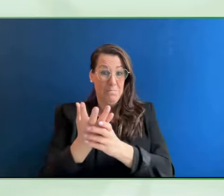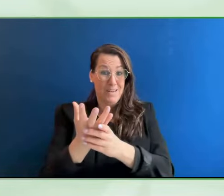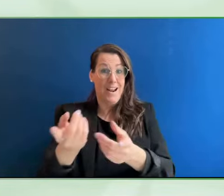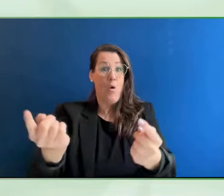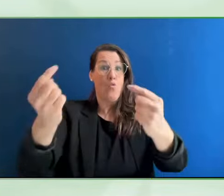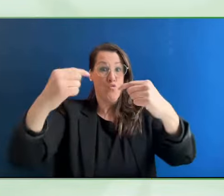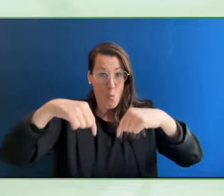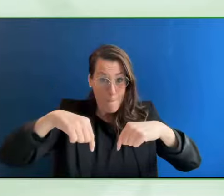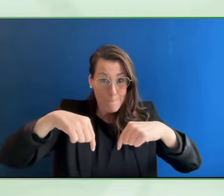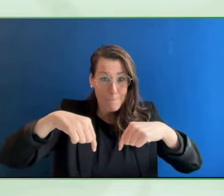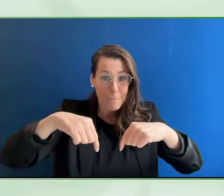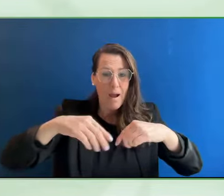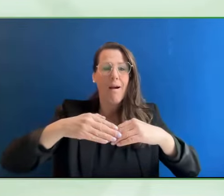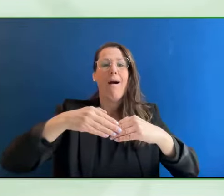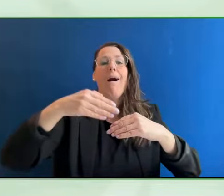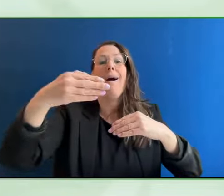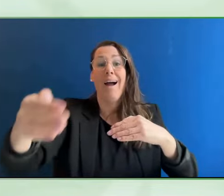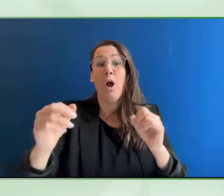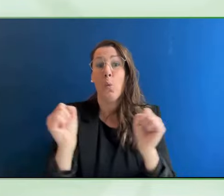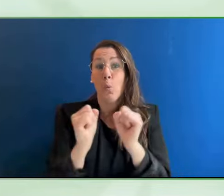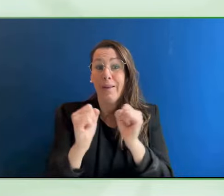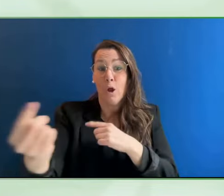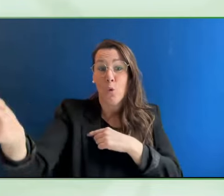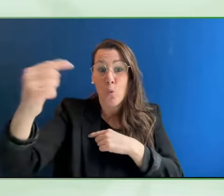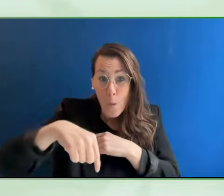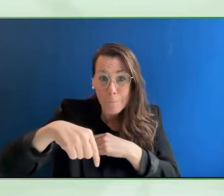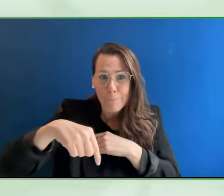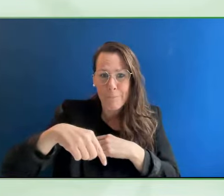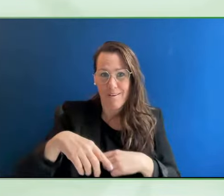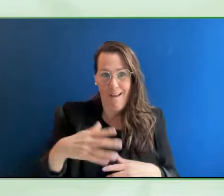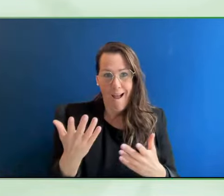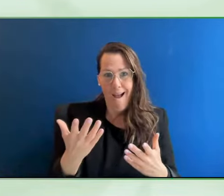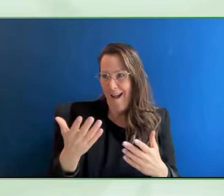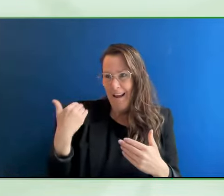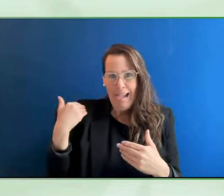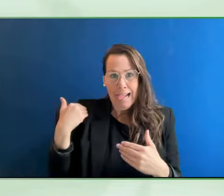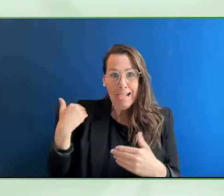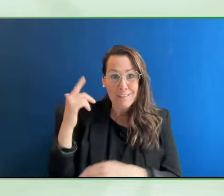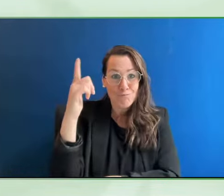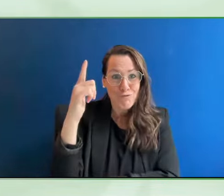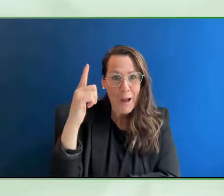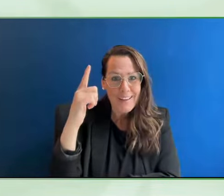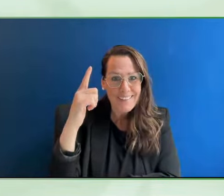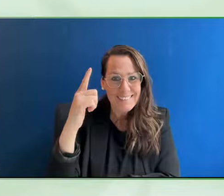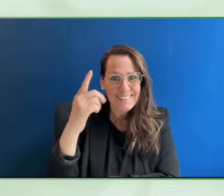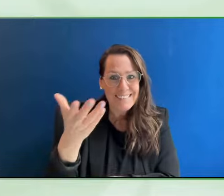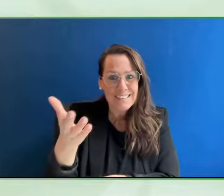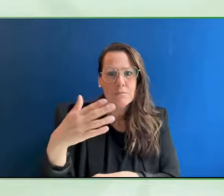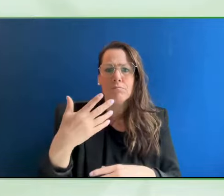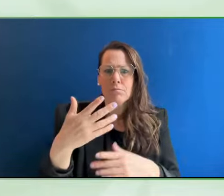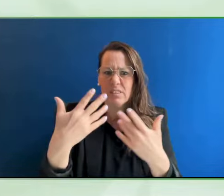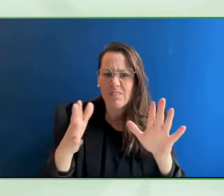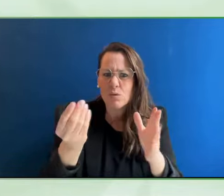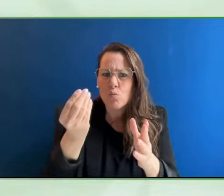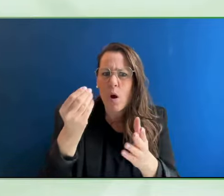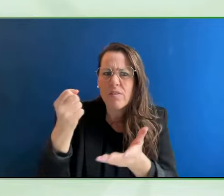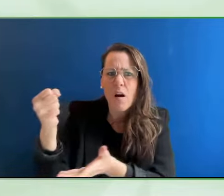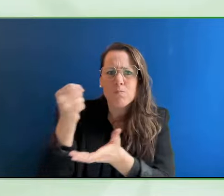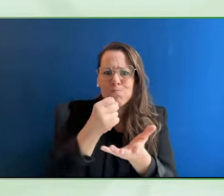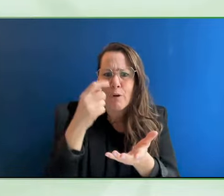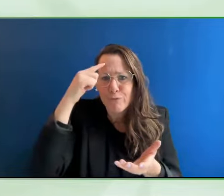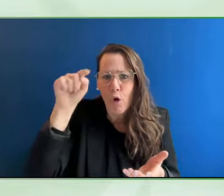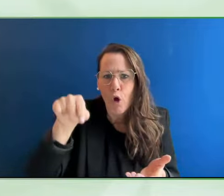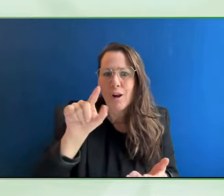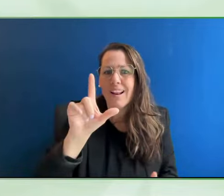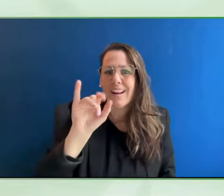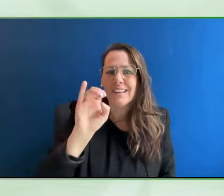million since 50 years. Besides LICHT ins Dunkel, which other major humanitarian initiatives